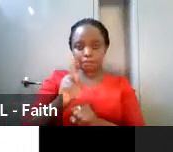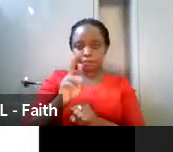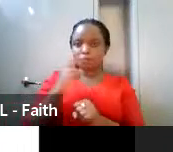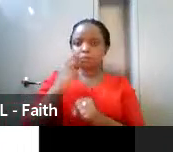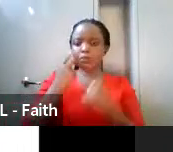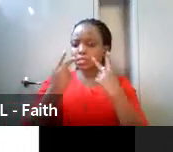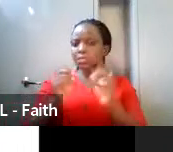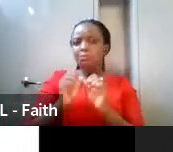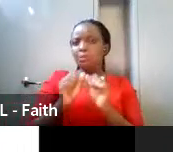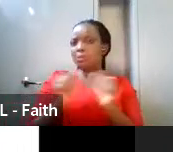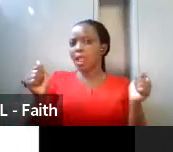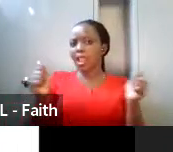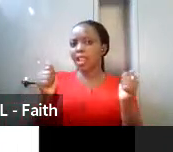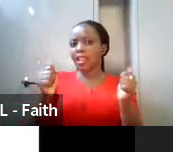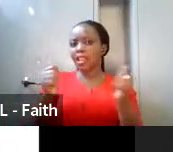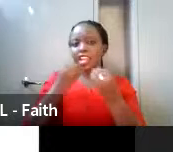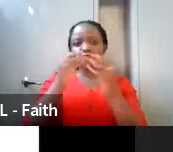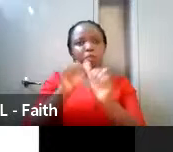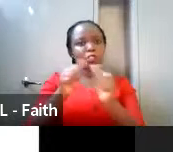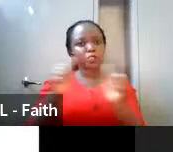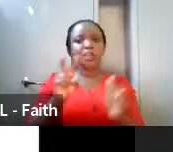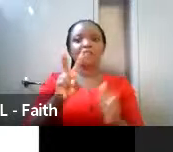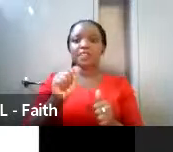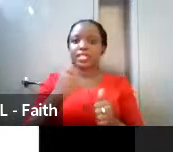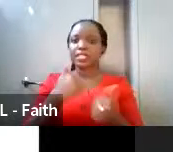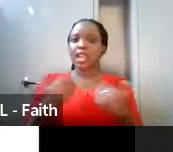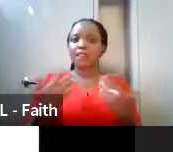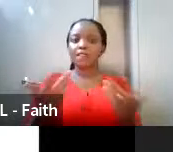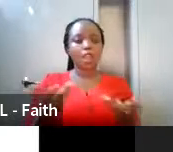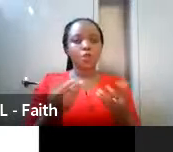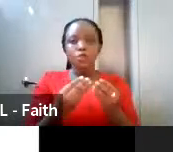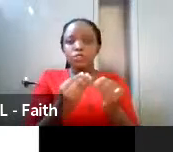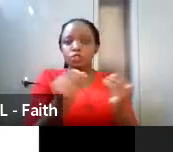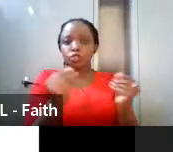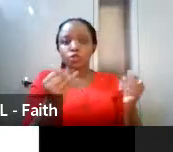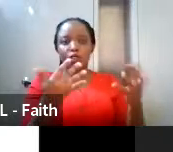take in the VAT?